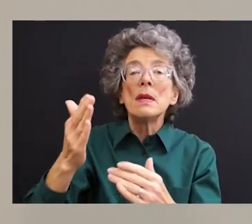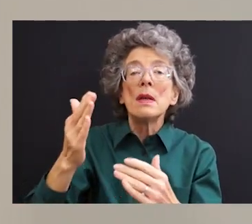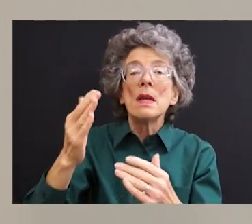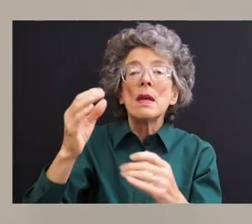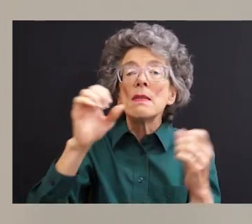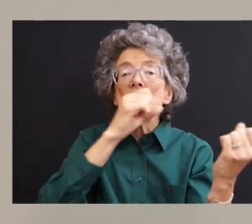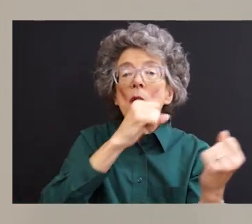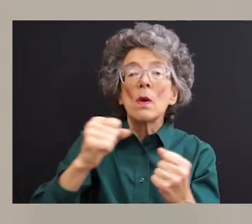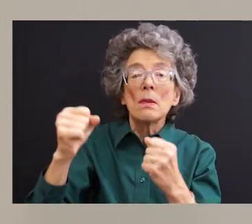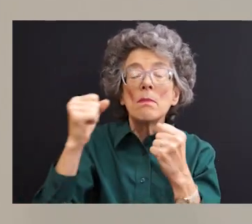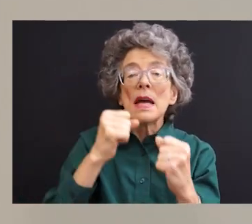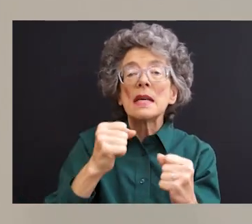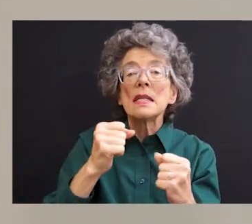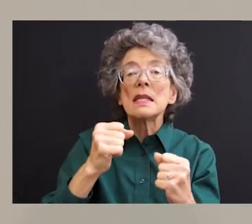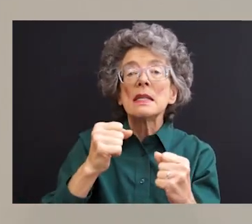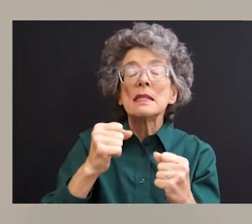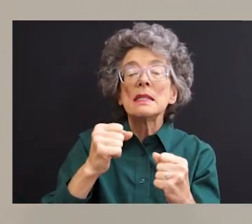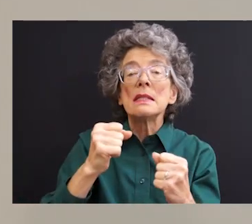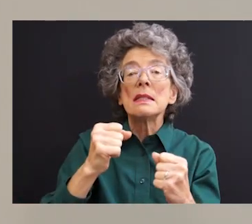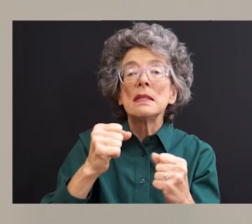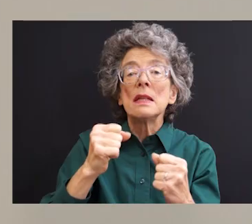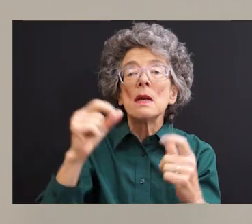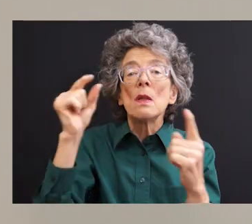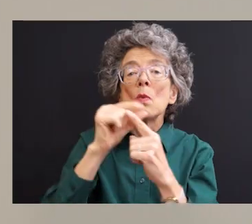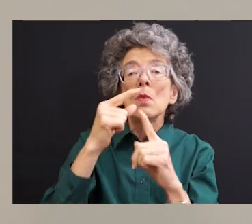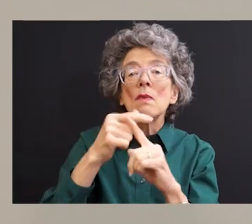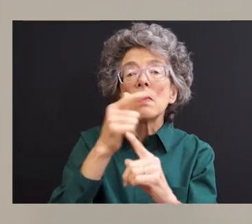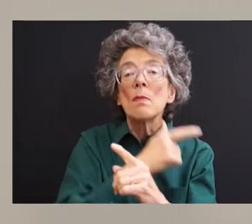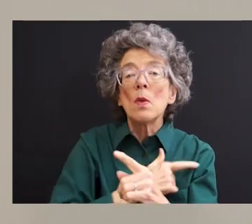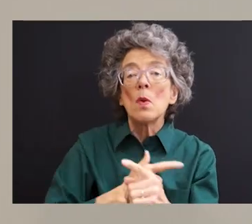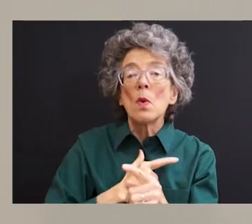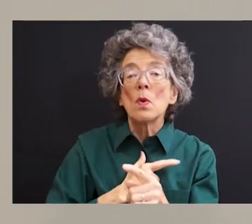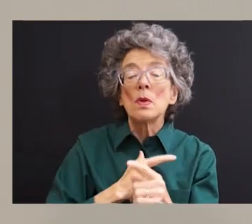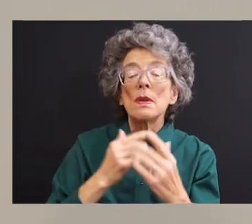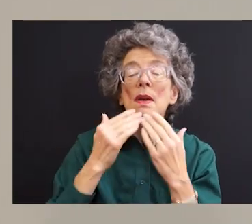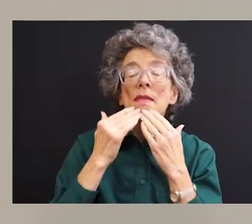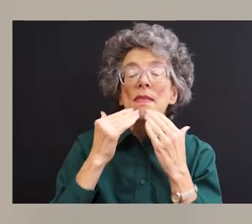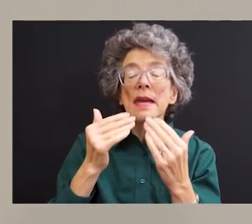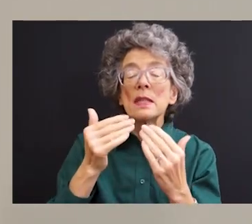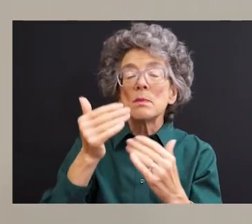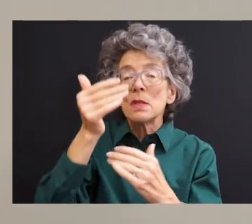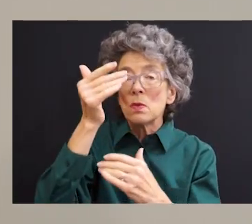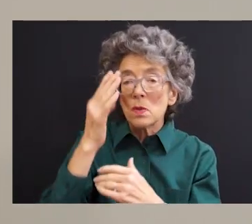Almighty. The word of the Lord. Thanks be to God.